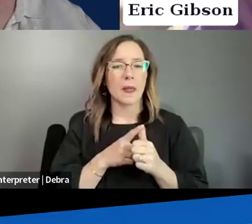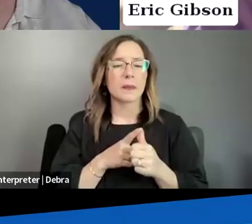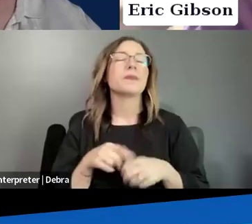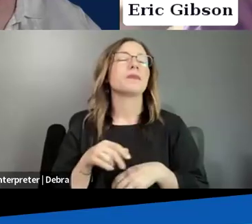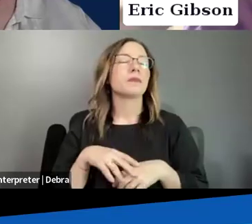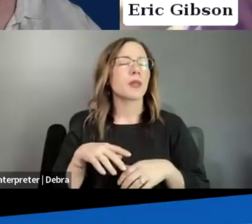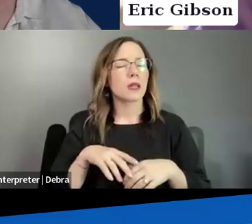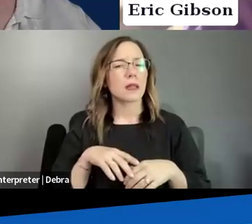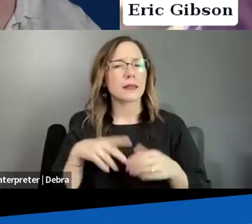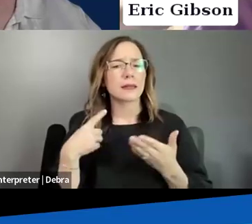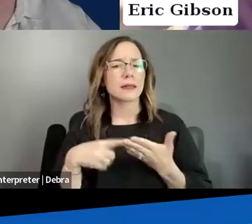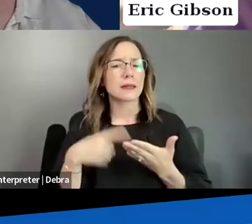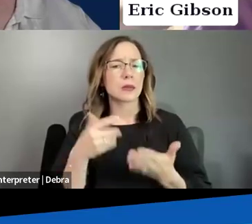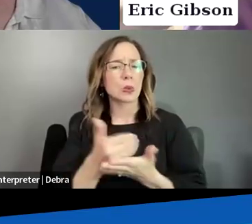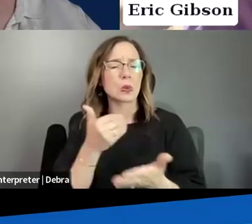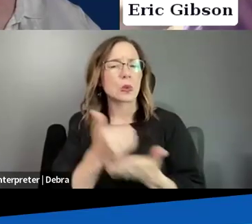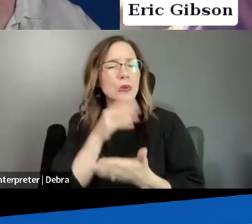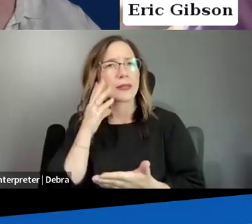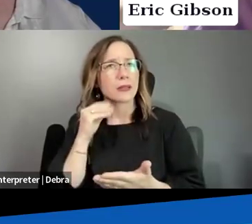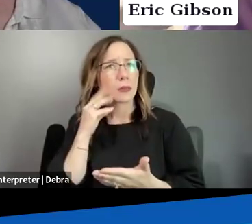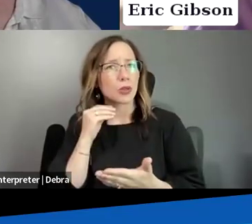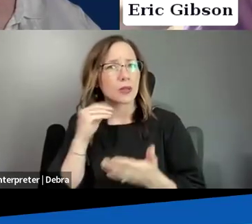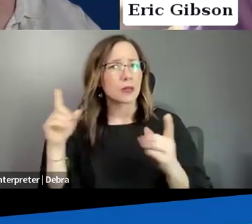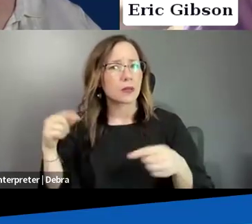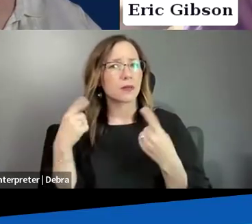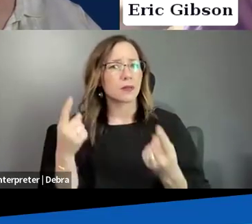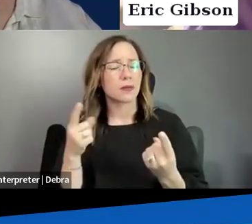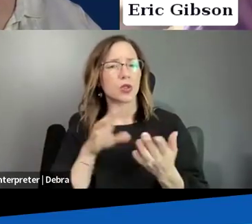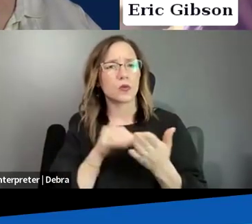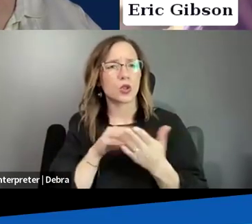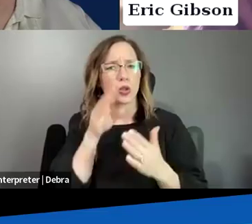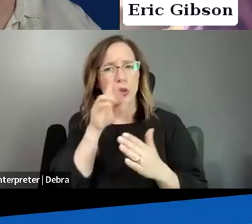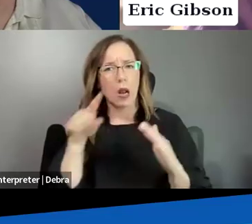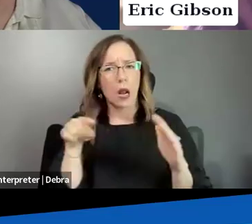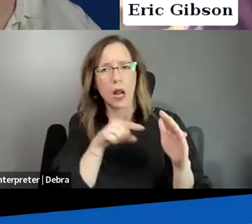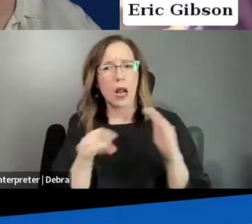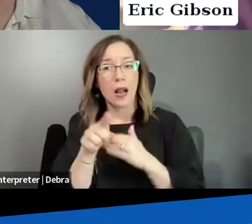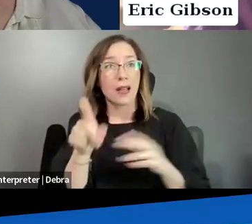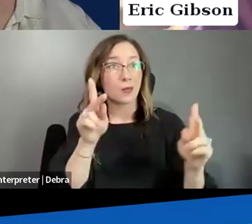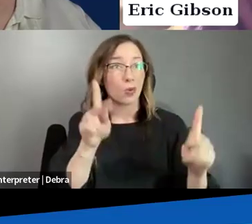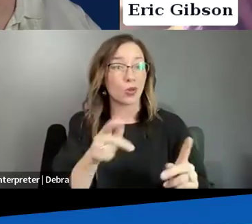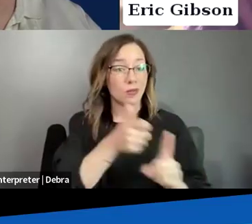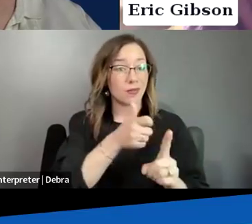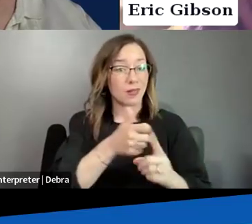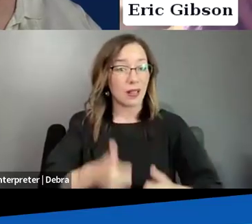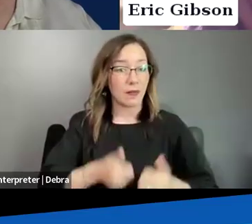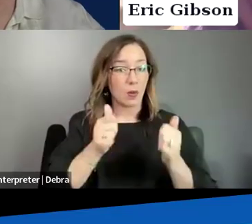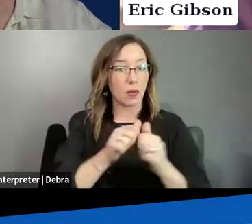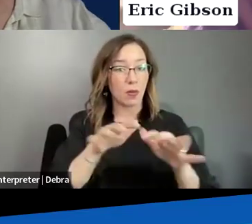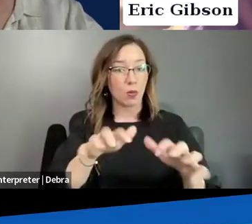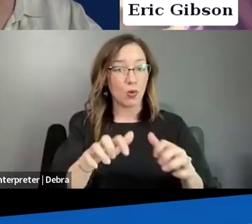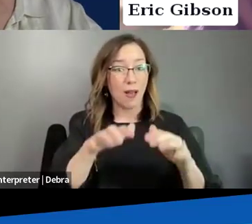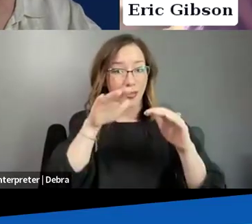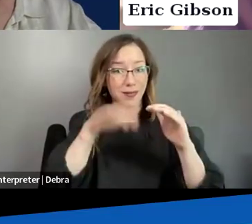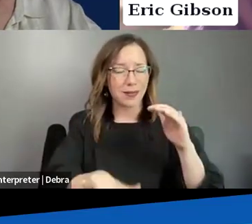new experience you've learned to navigate as a person living with paralysis who's